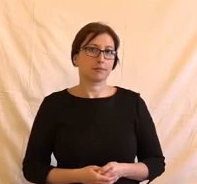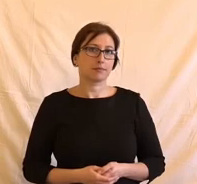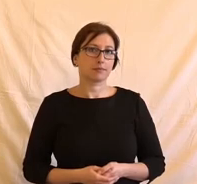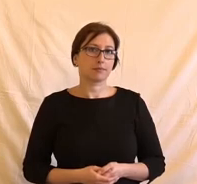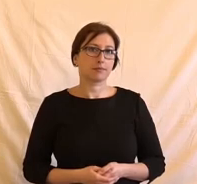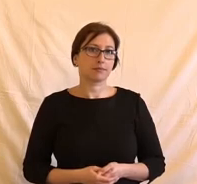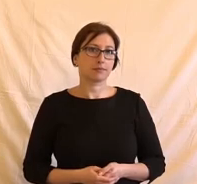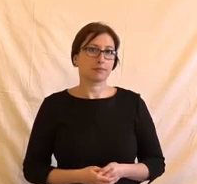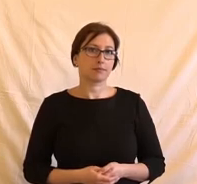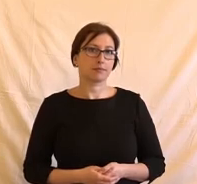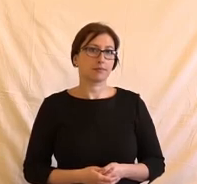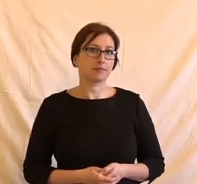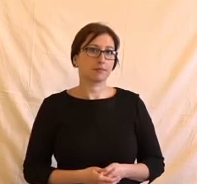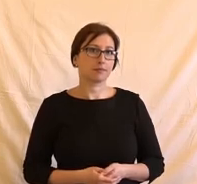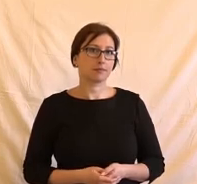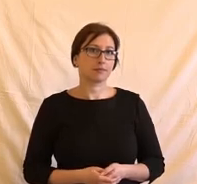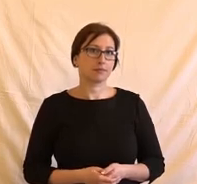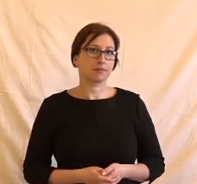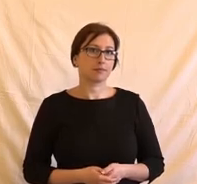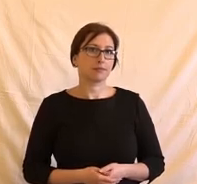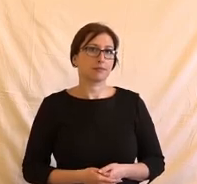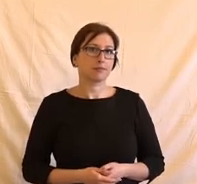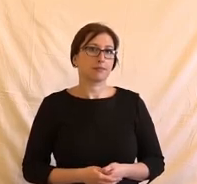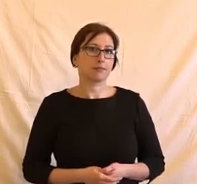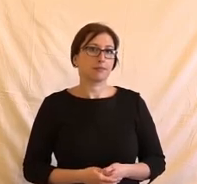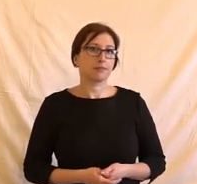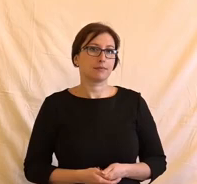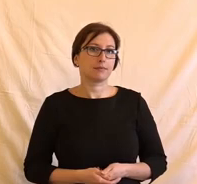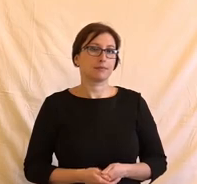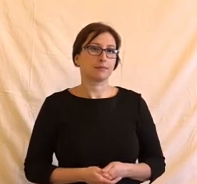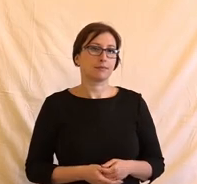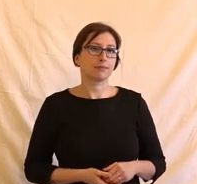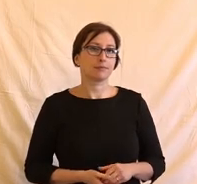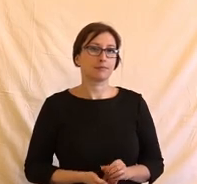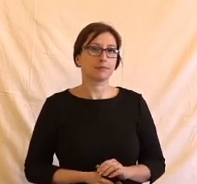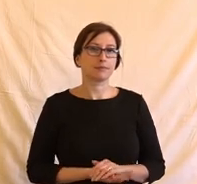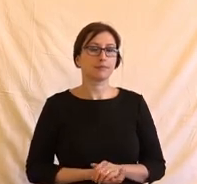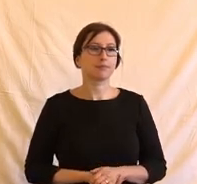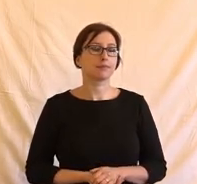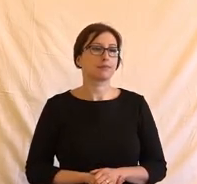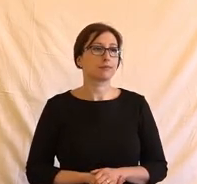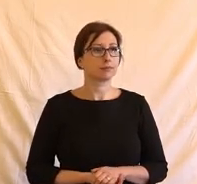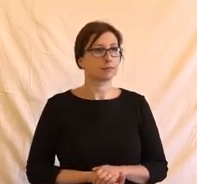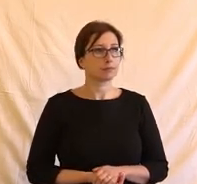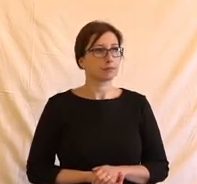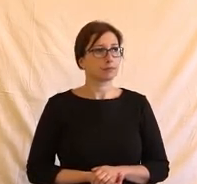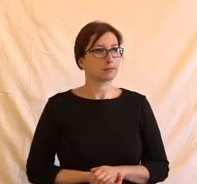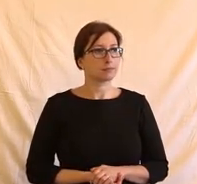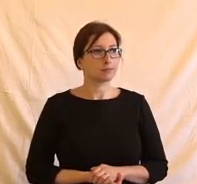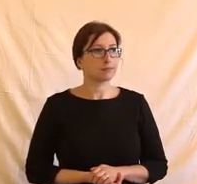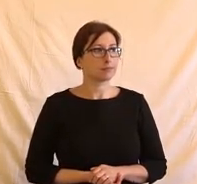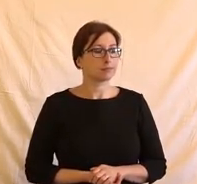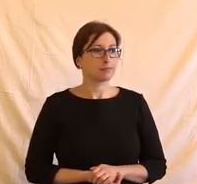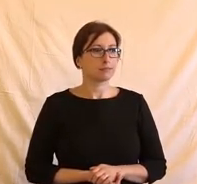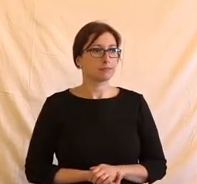I was taken into a back room and I got the third degree, more or less, with